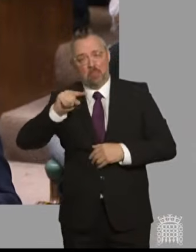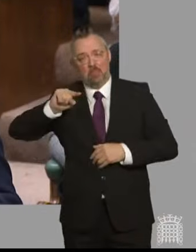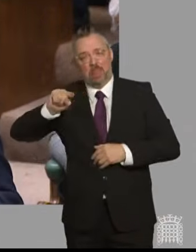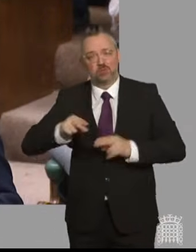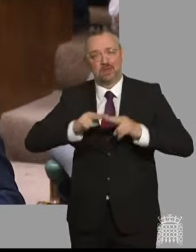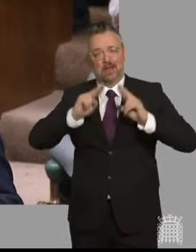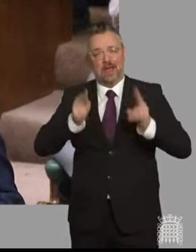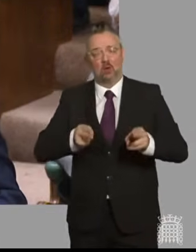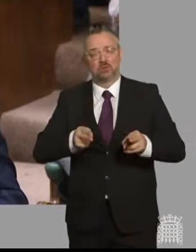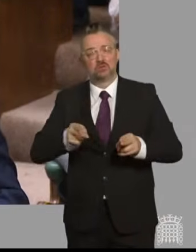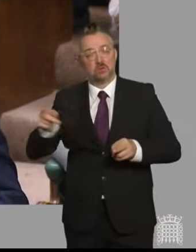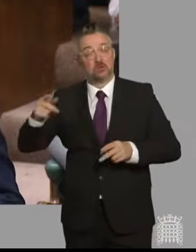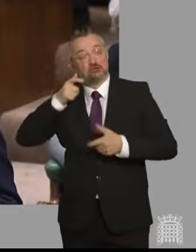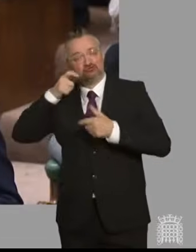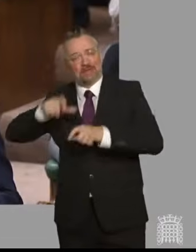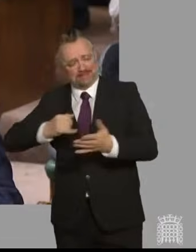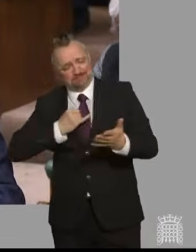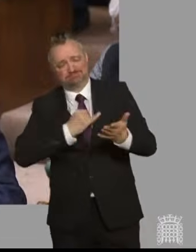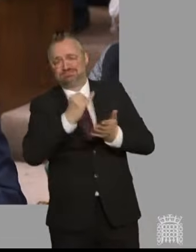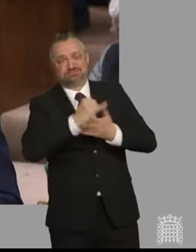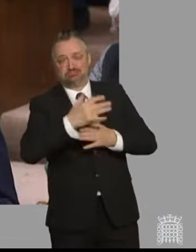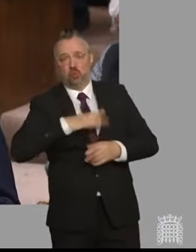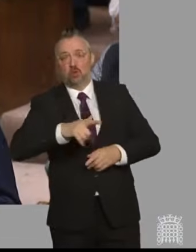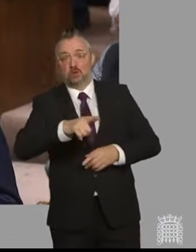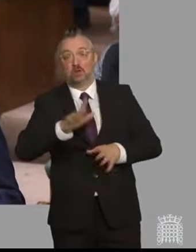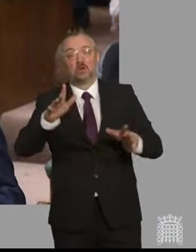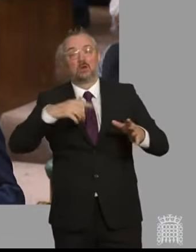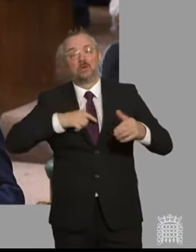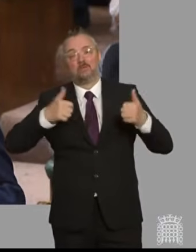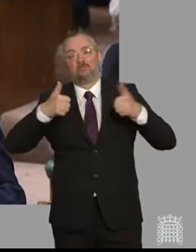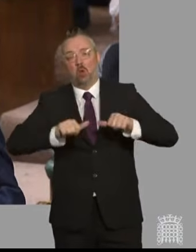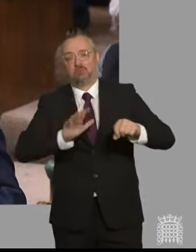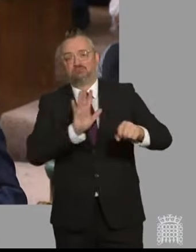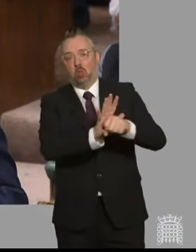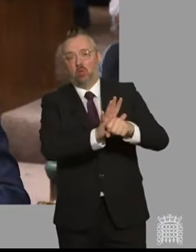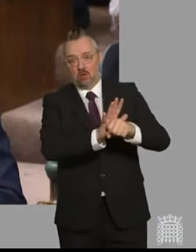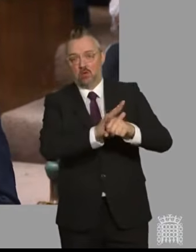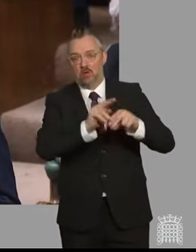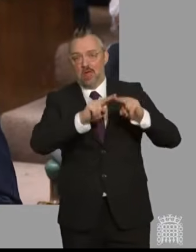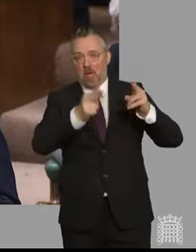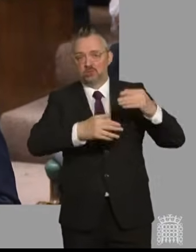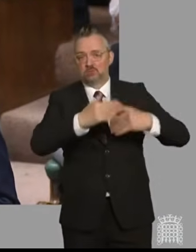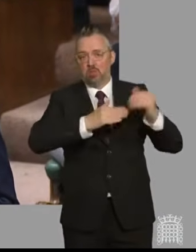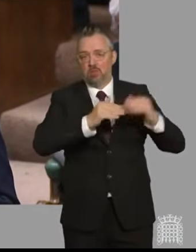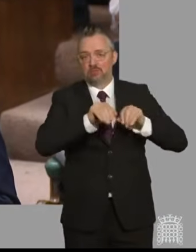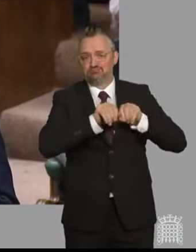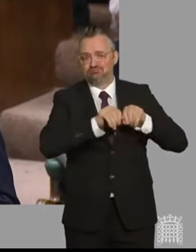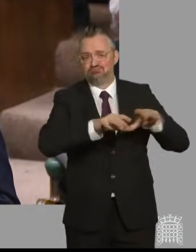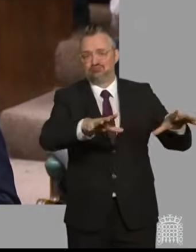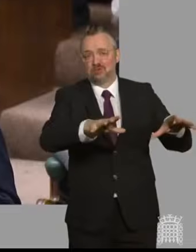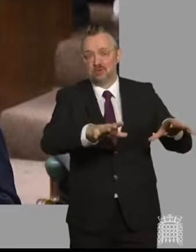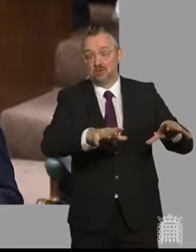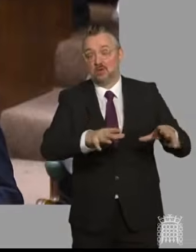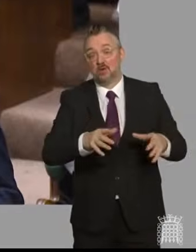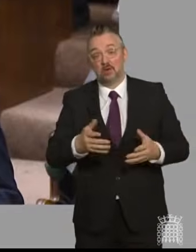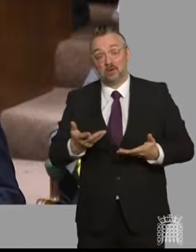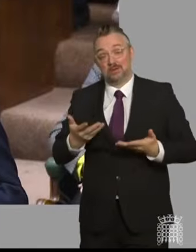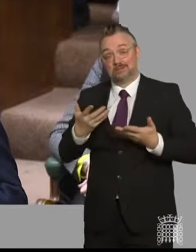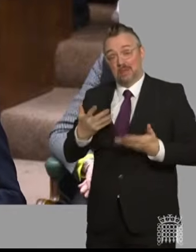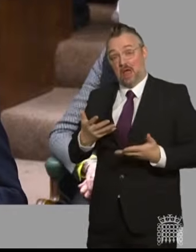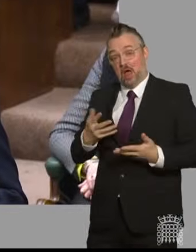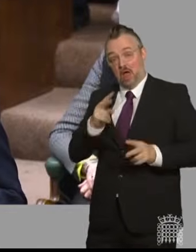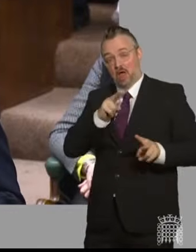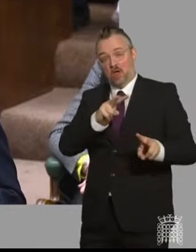to stop this development. However, efforts are now being made to include this land in a